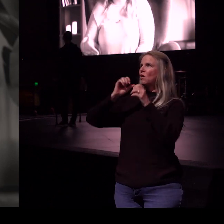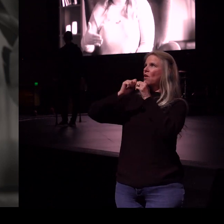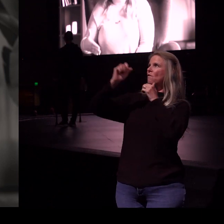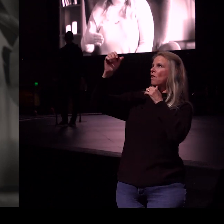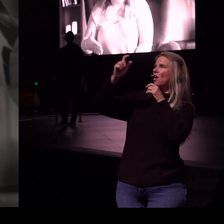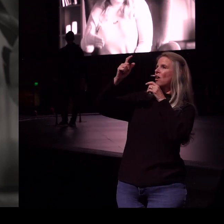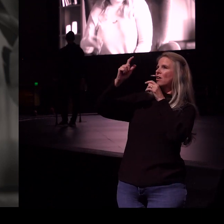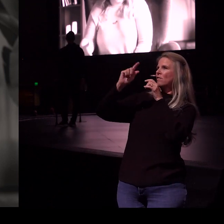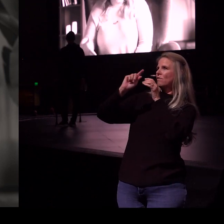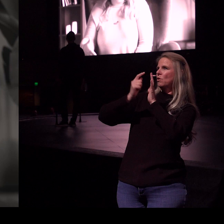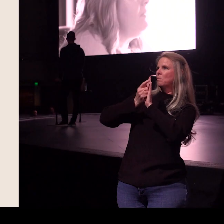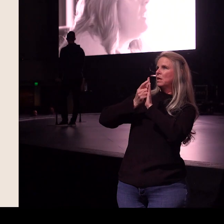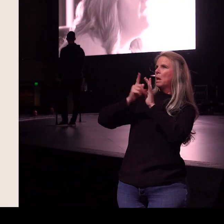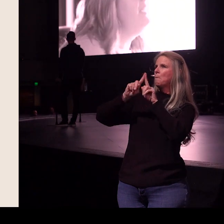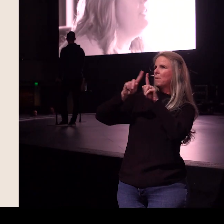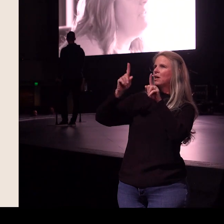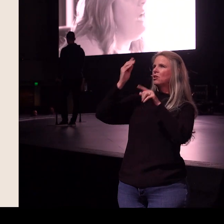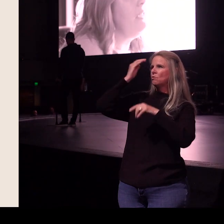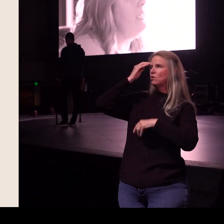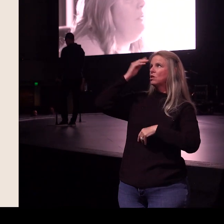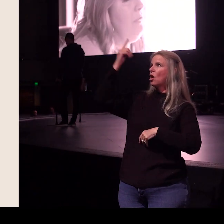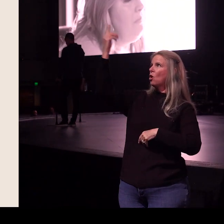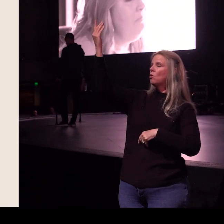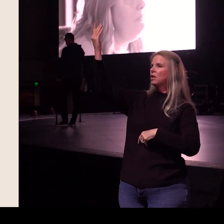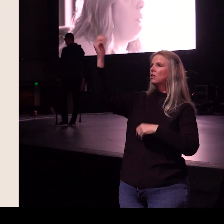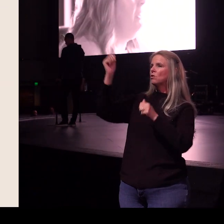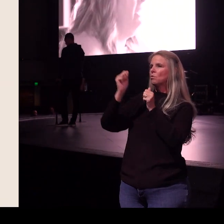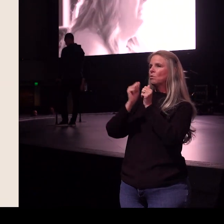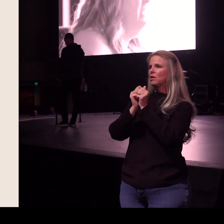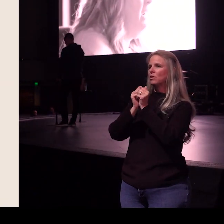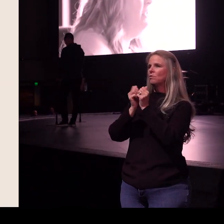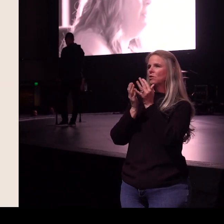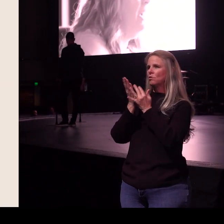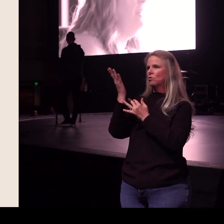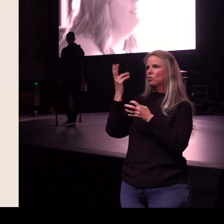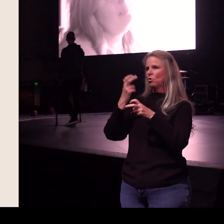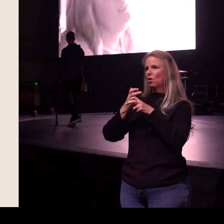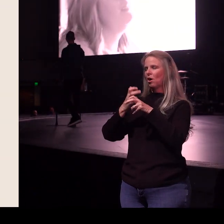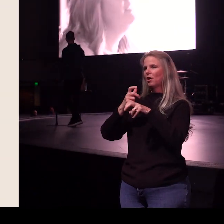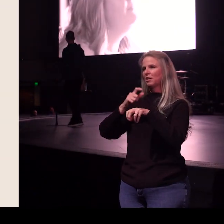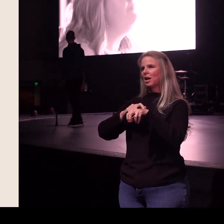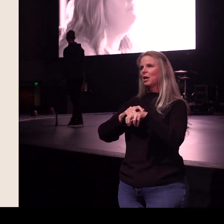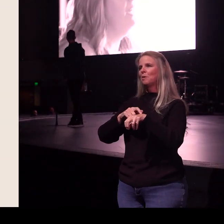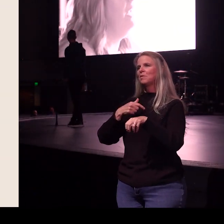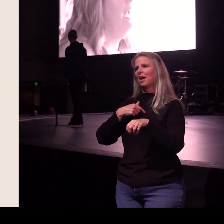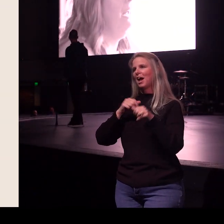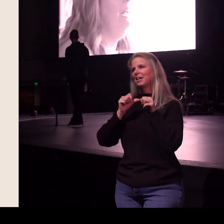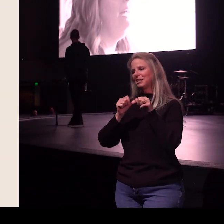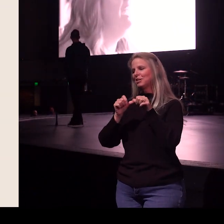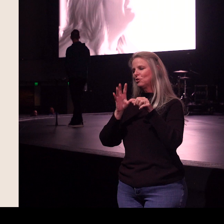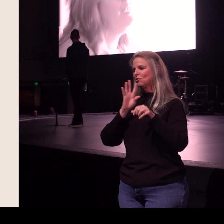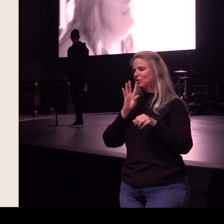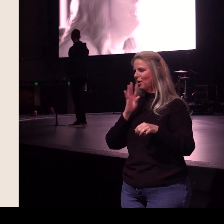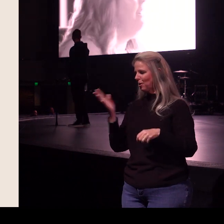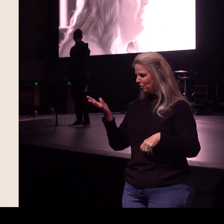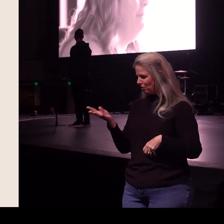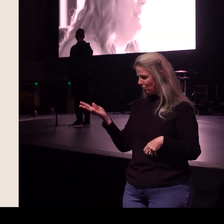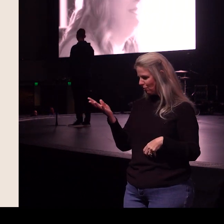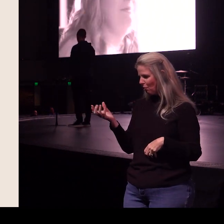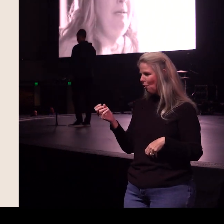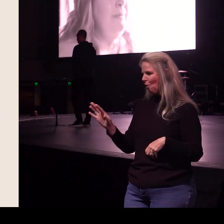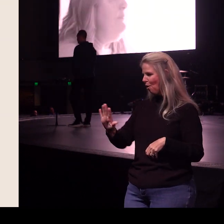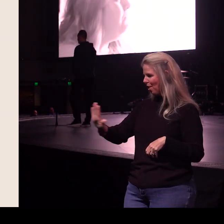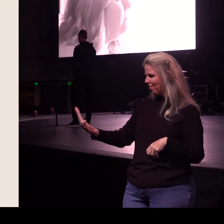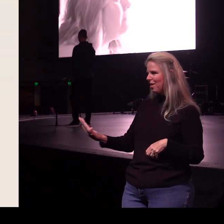who's right next to you going through it. I still talk to some of them or even talk to their parents. And anytime they talk about